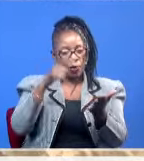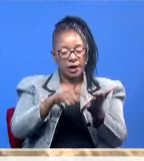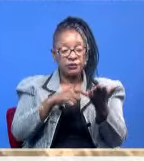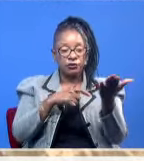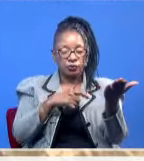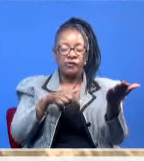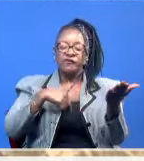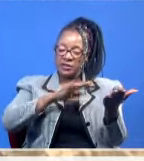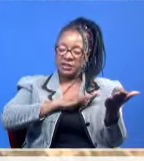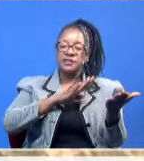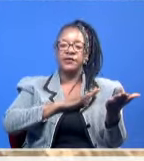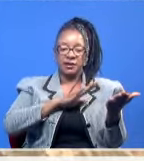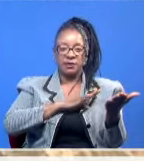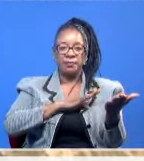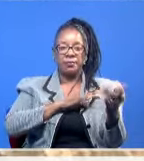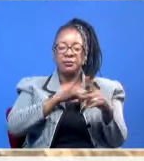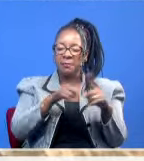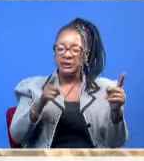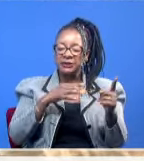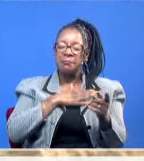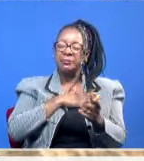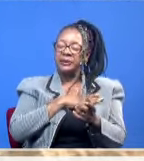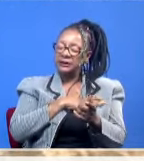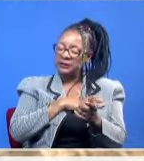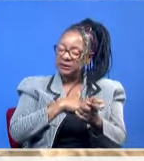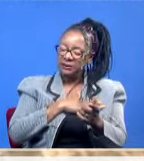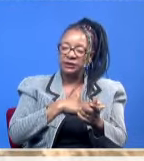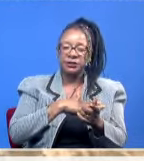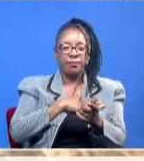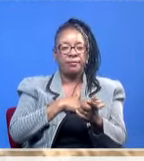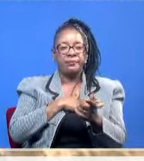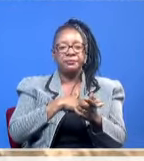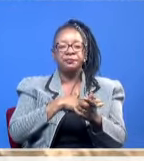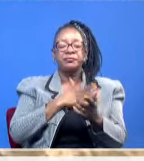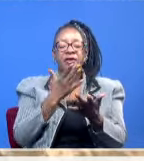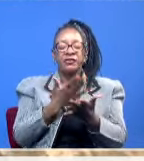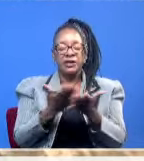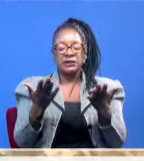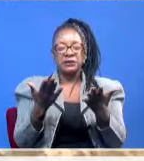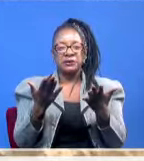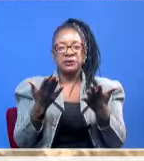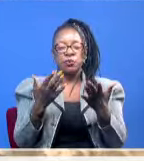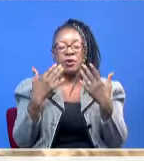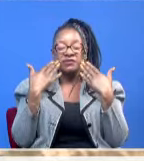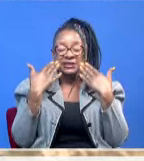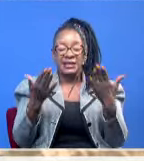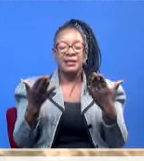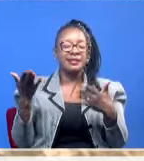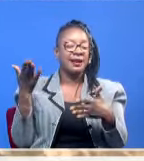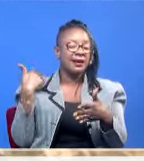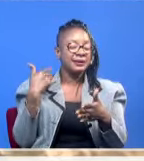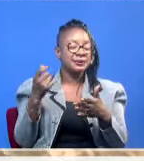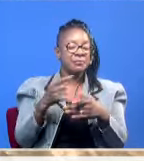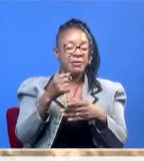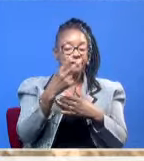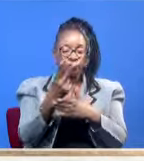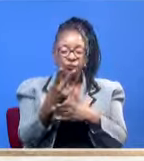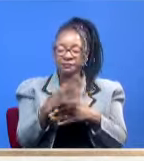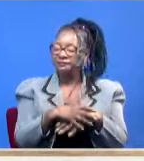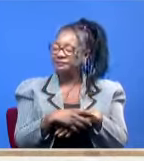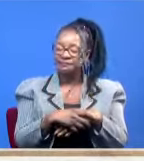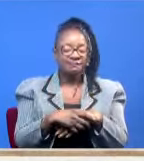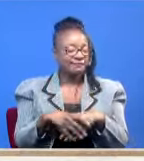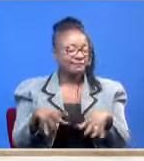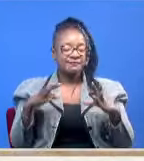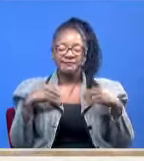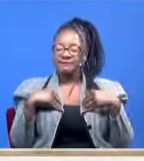feel satisfied, but kindly, the kind of things we've seen in the last 2 months are totally unacceptable.